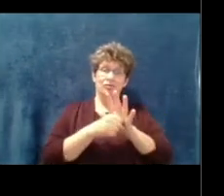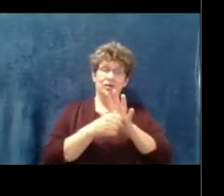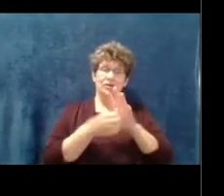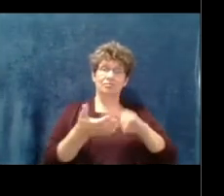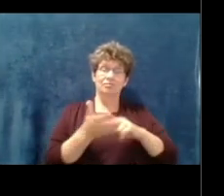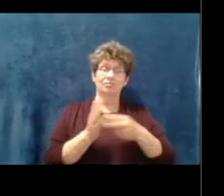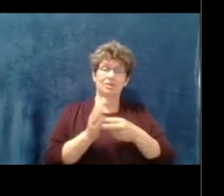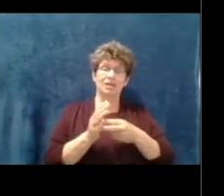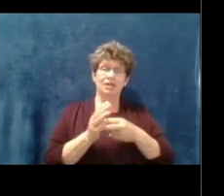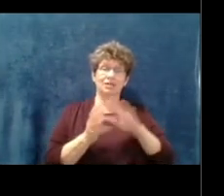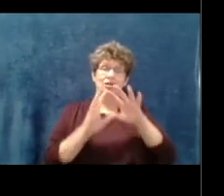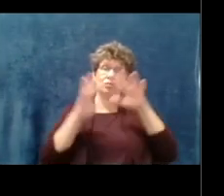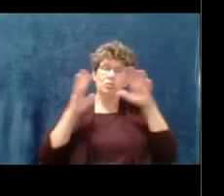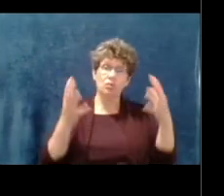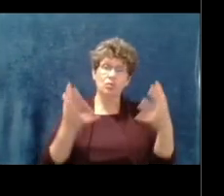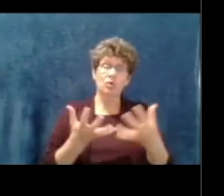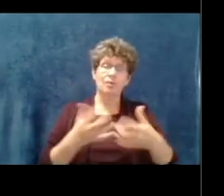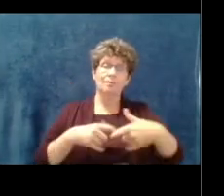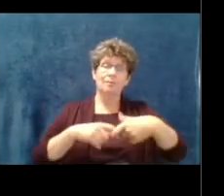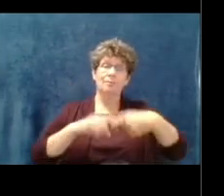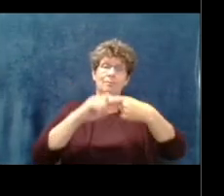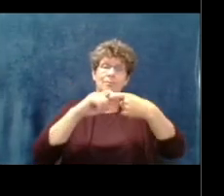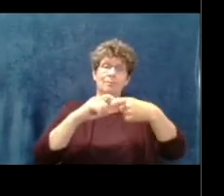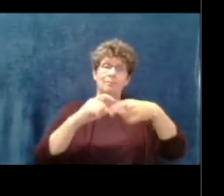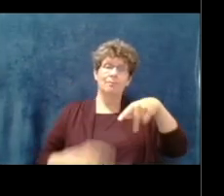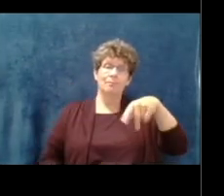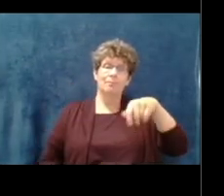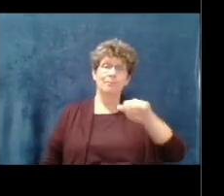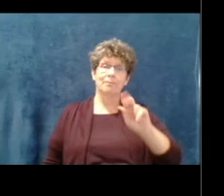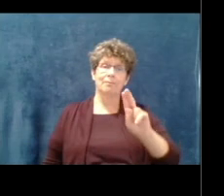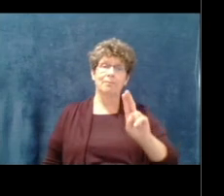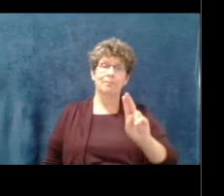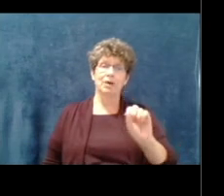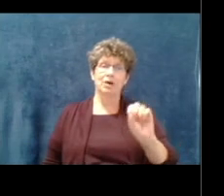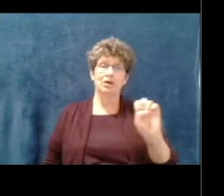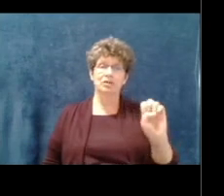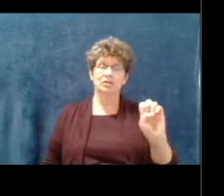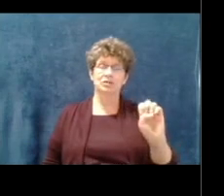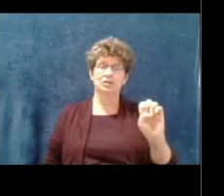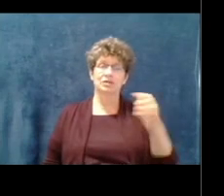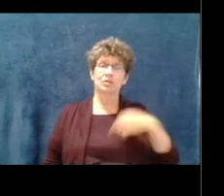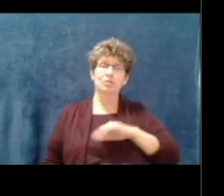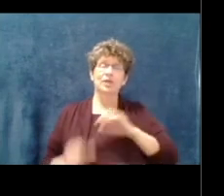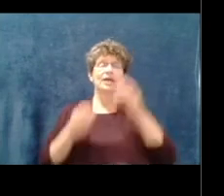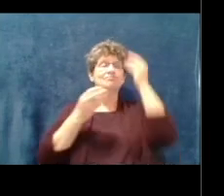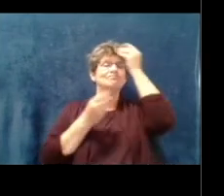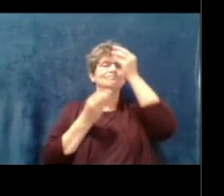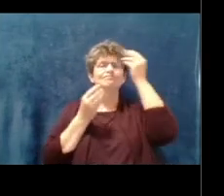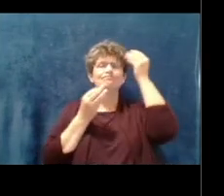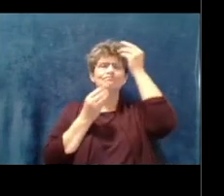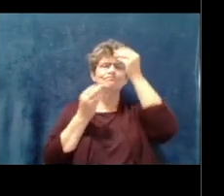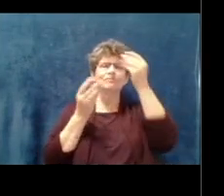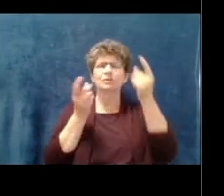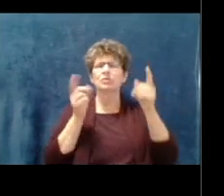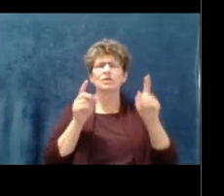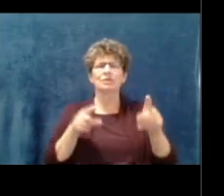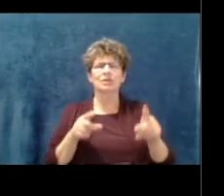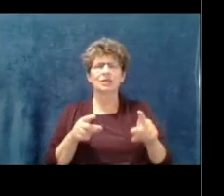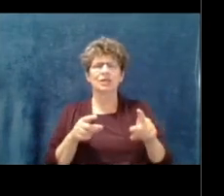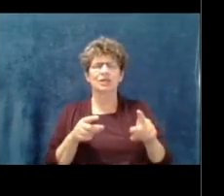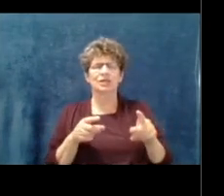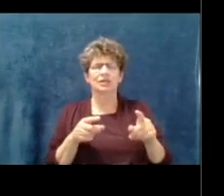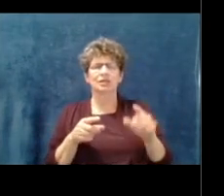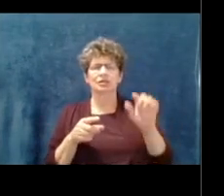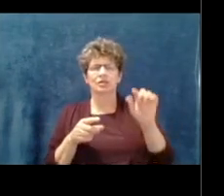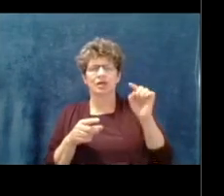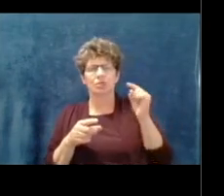we're headed and adjust our course. The 1 degree effect is the cumulative gap between